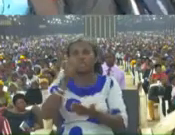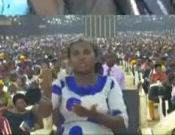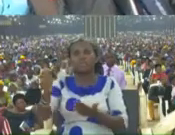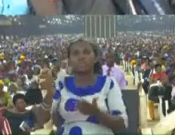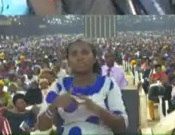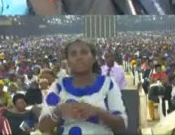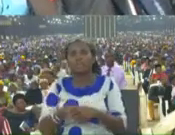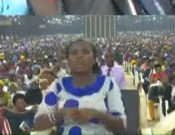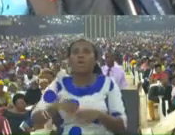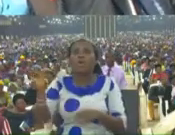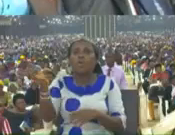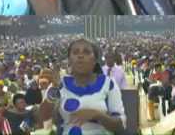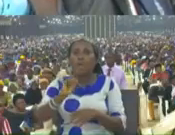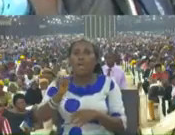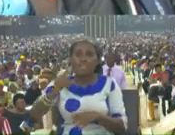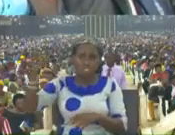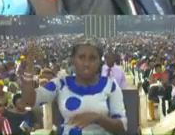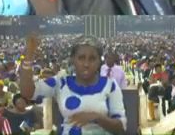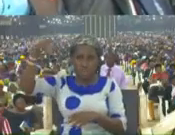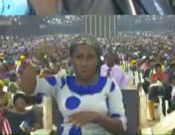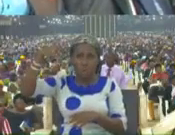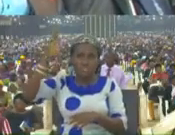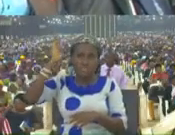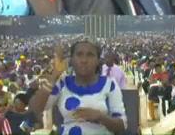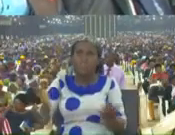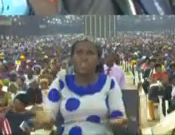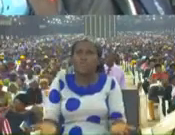when sun will rise,